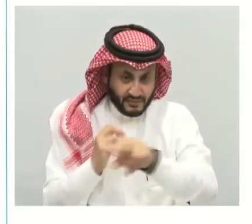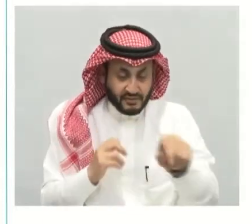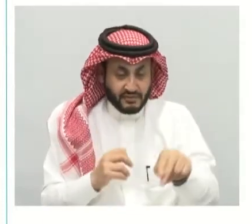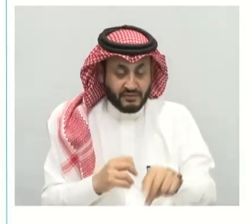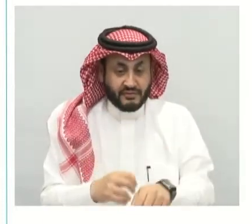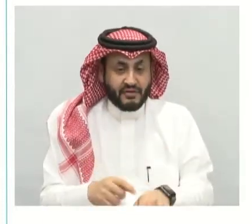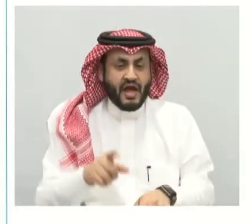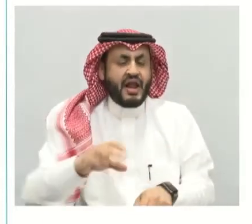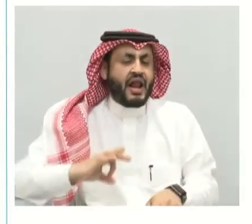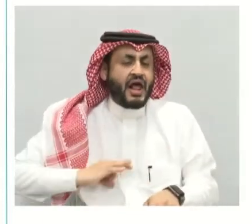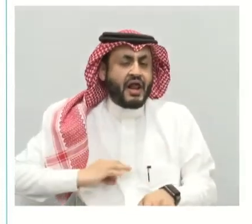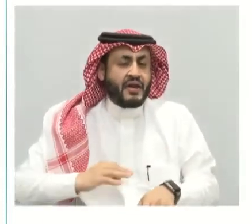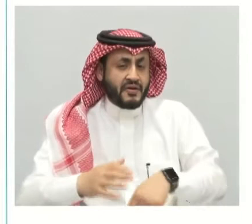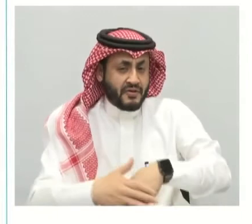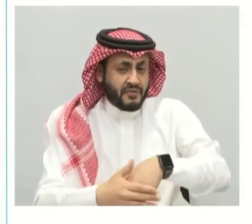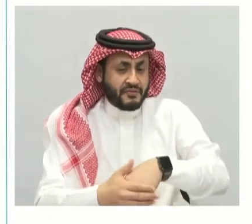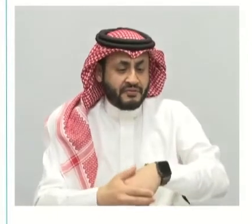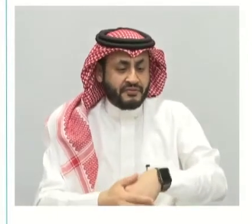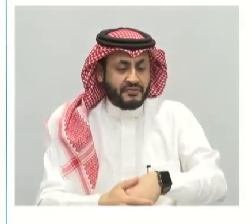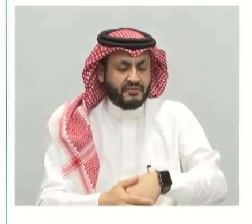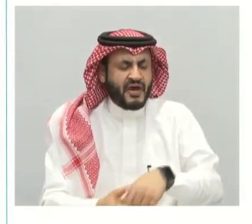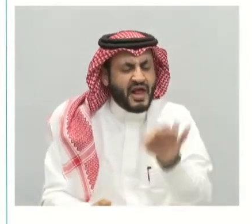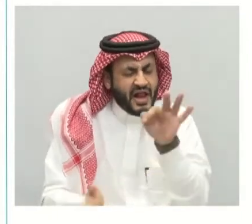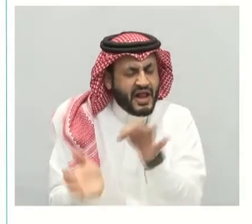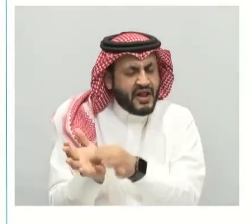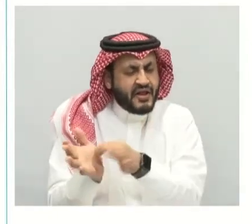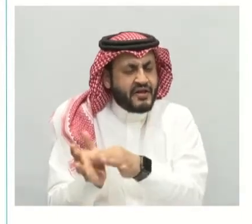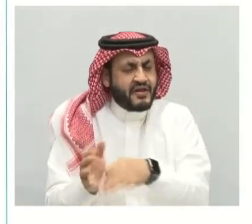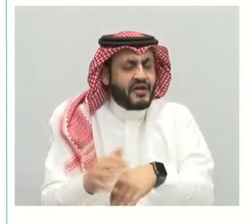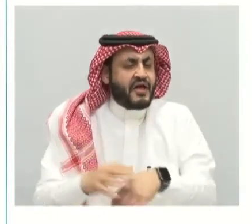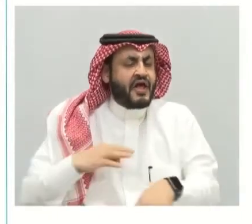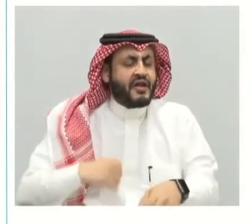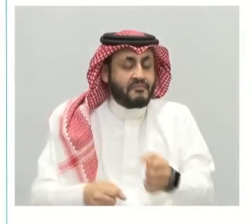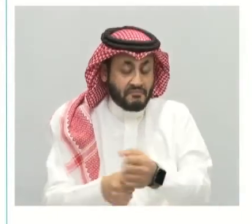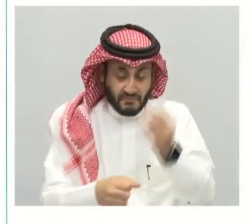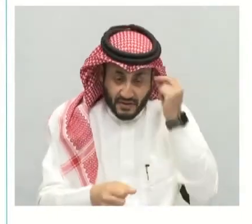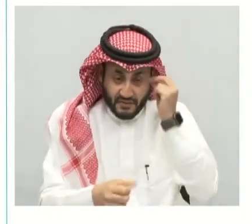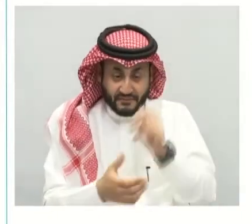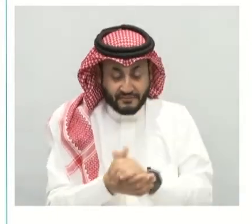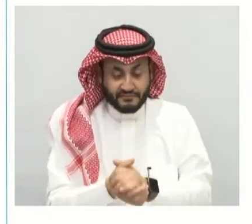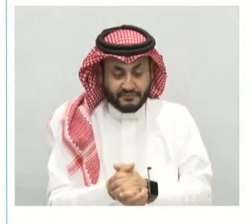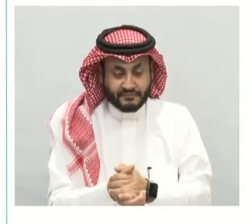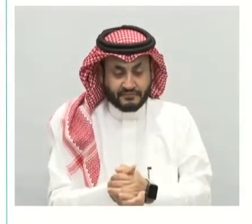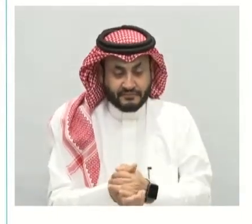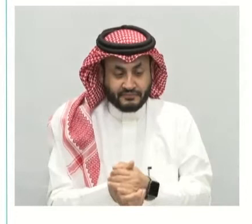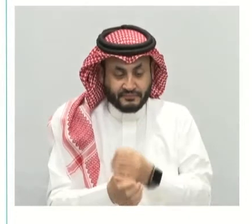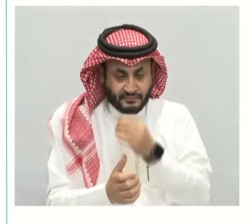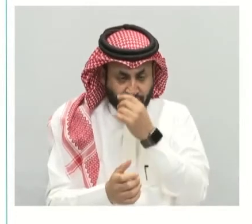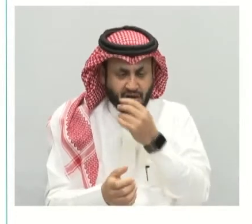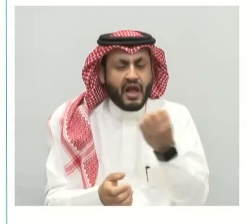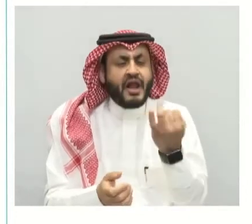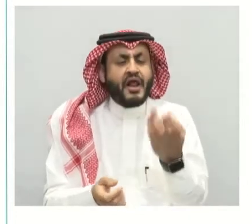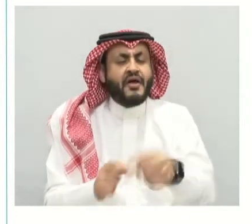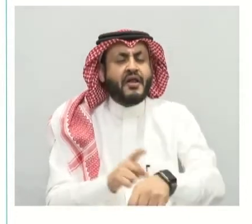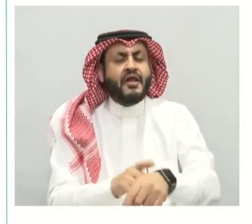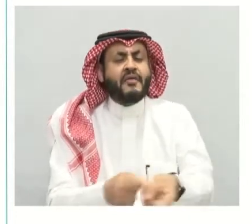you like sports? And what are the sports and games that you can play? And also, how